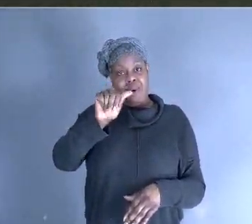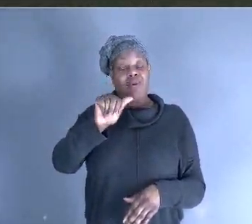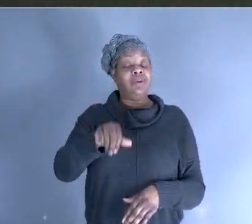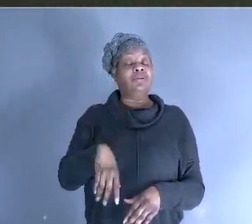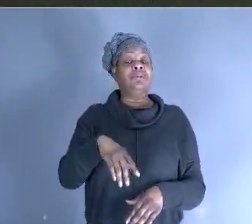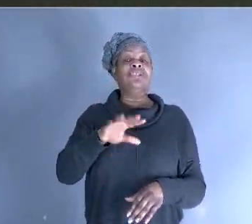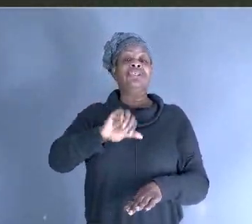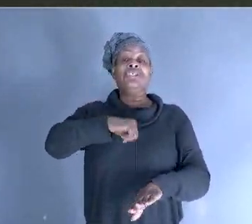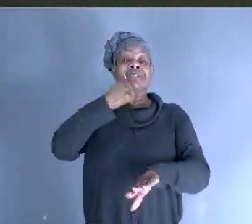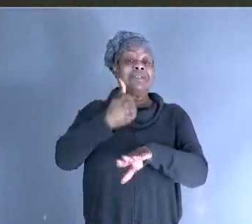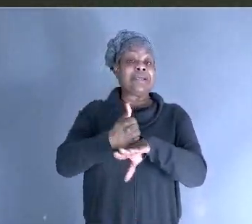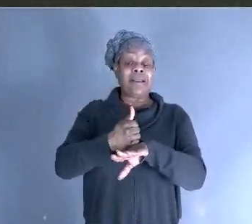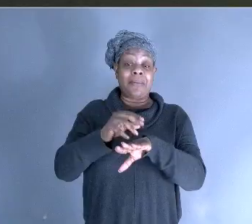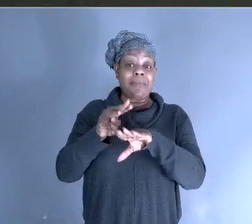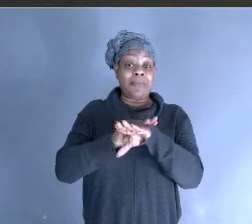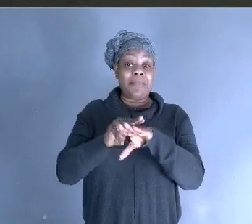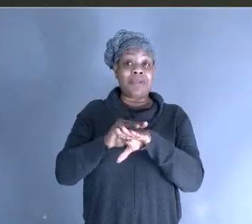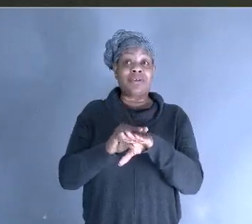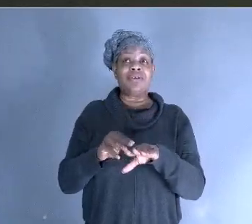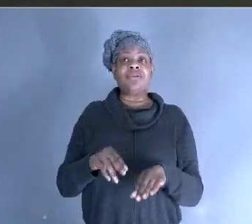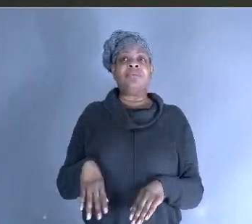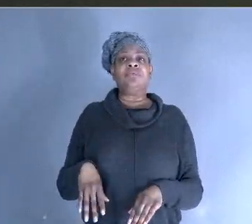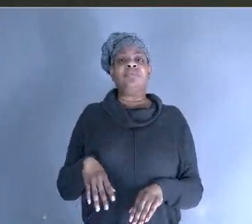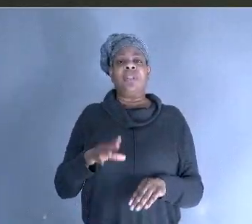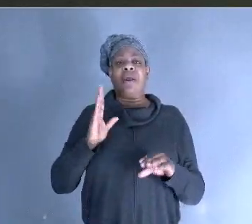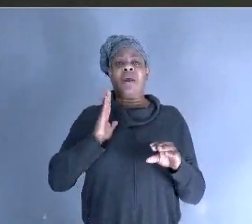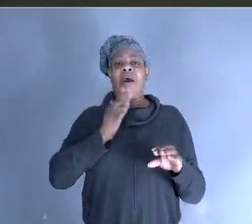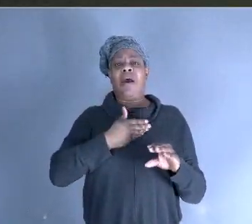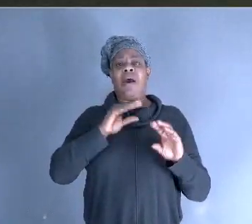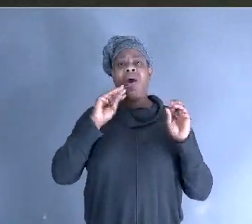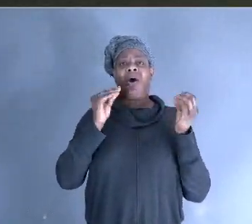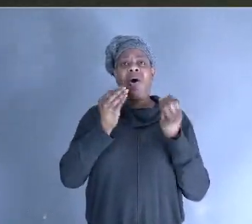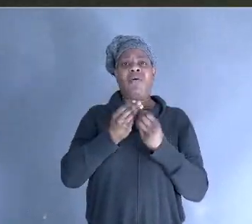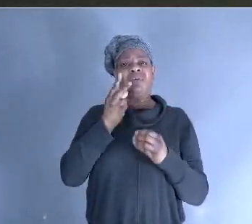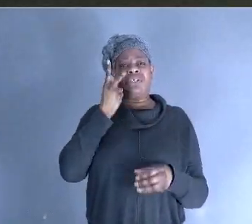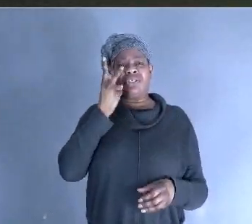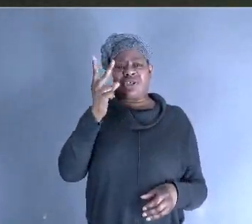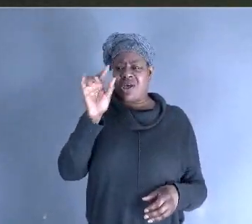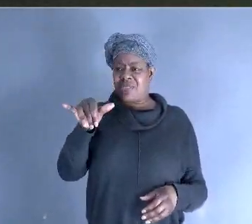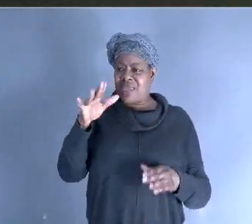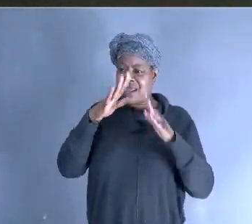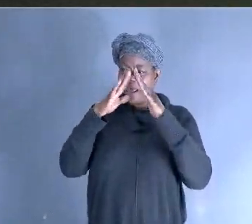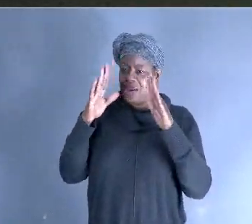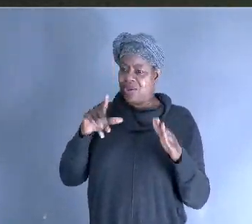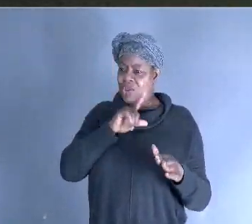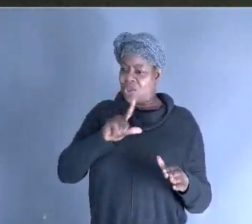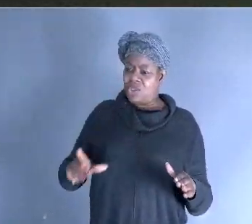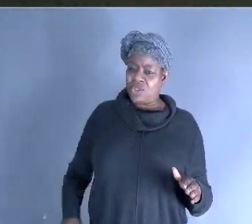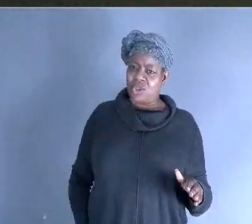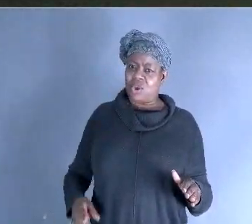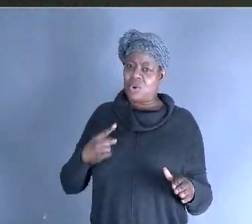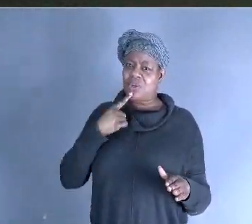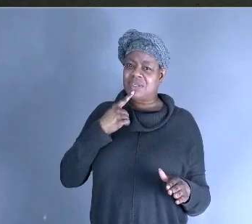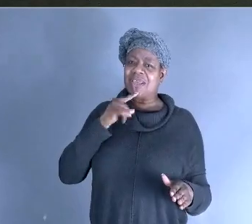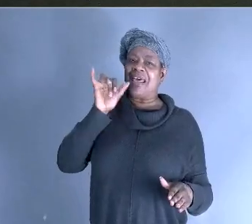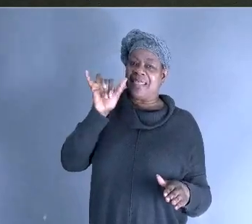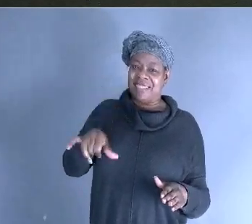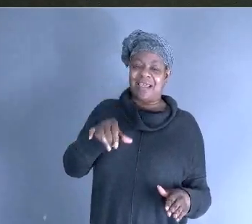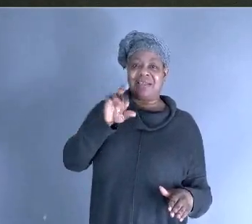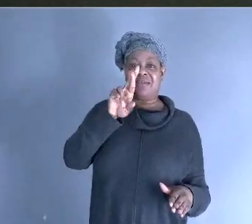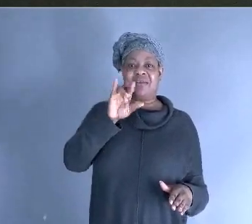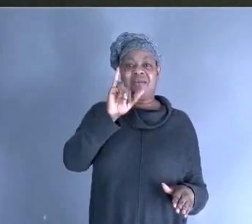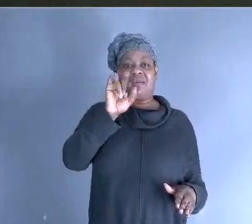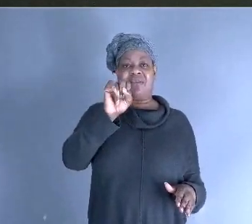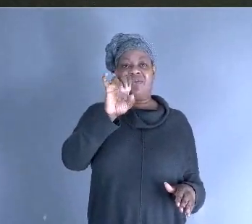was looking out of the window of her office and saw this house and the lord said to her that's the rise house